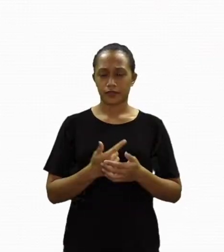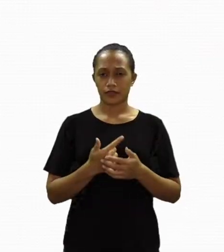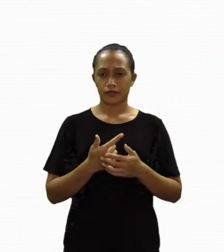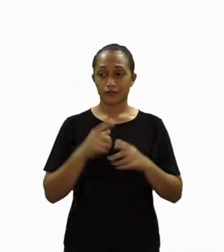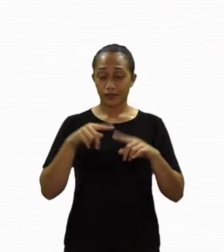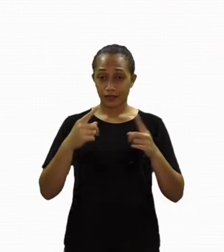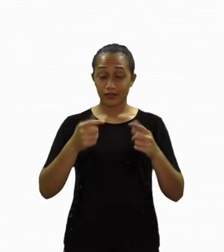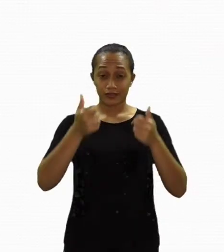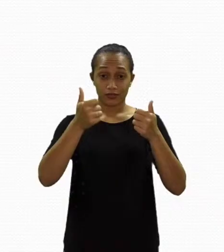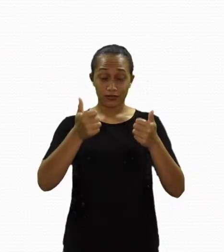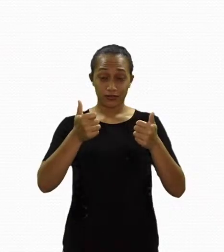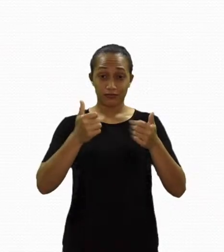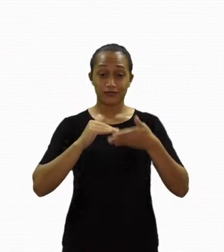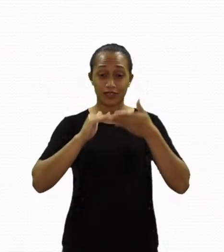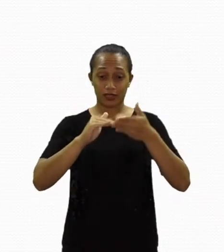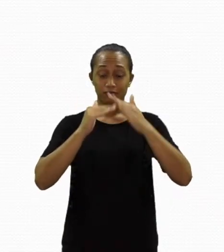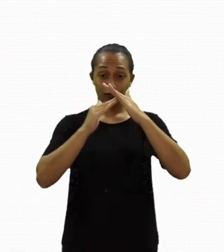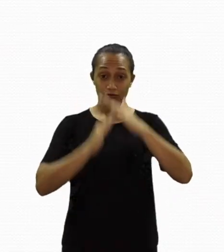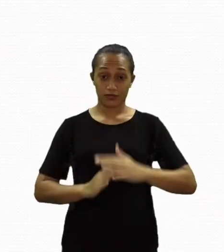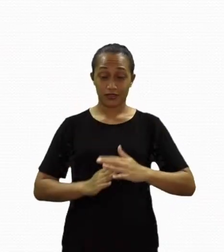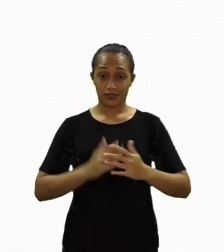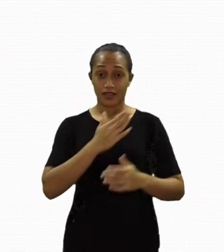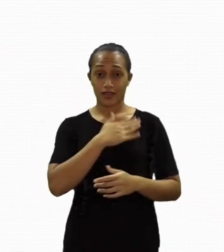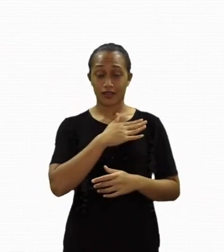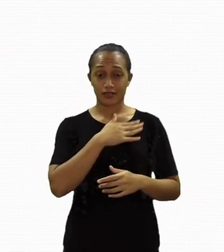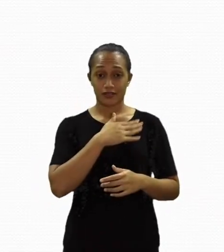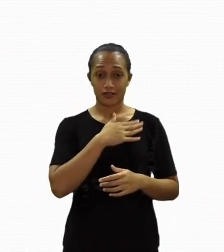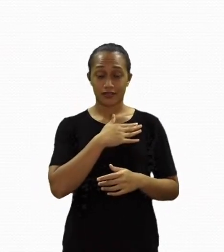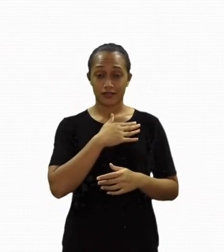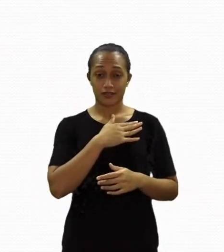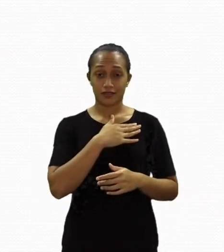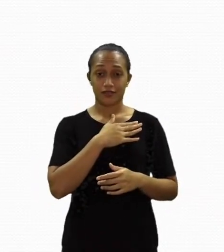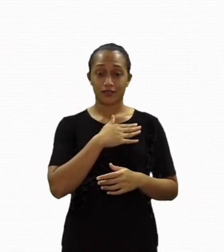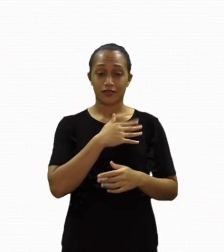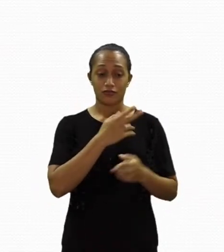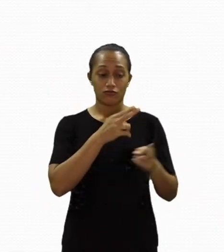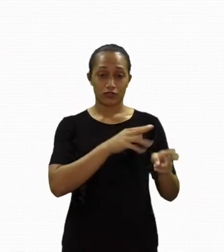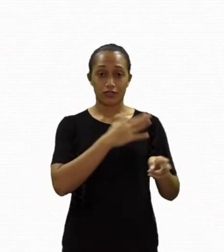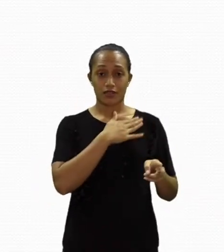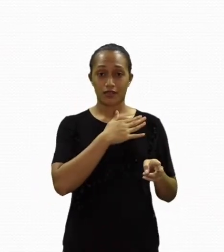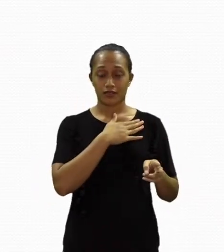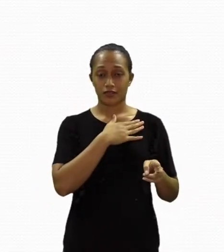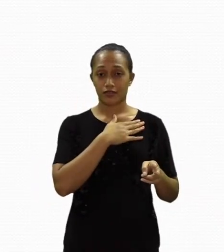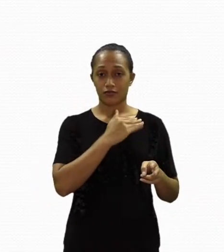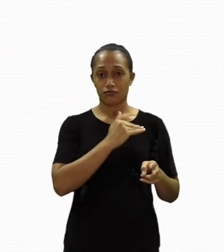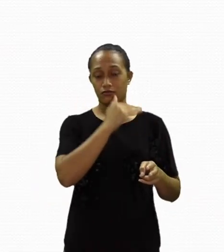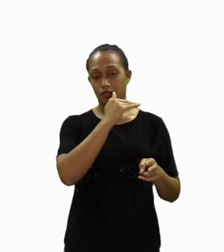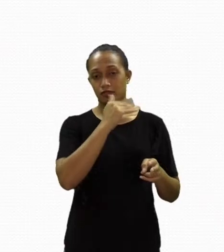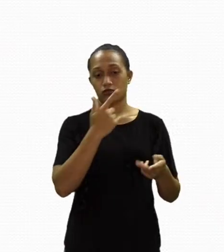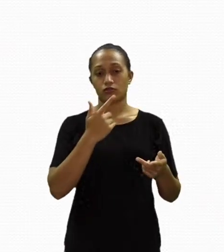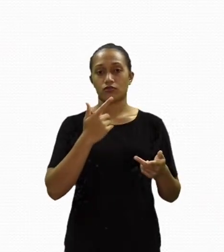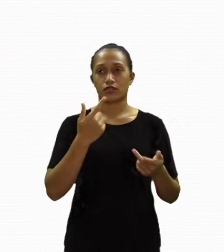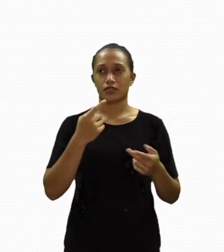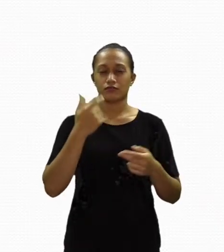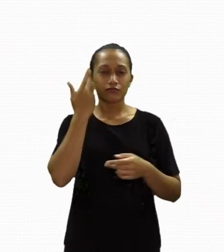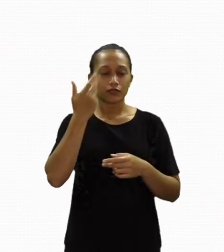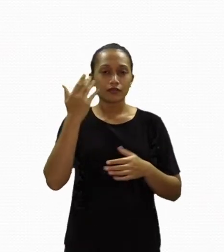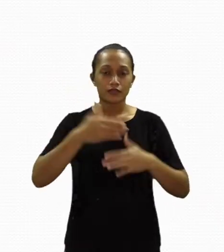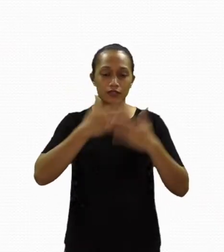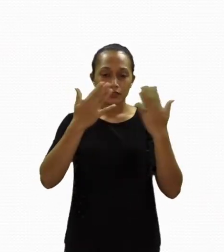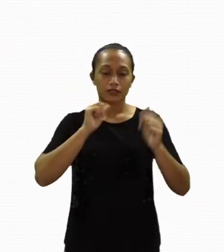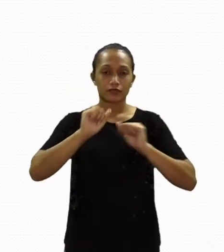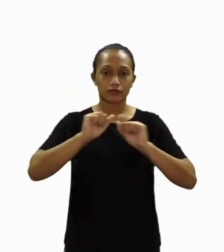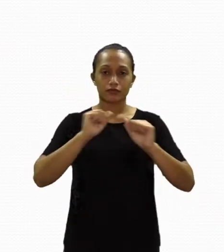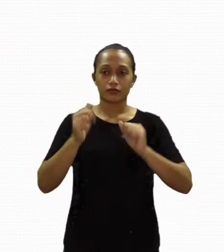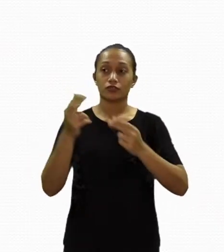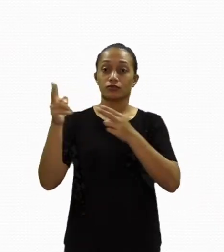benefits of regular exercise to decreasing resting heart rate. Regular exercise helps decrease